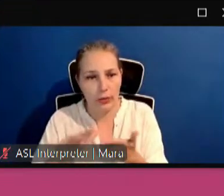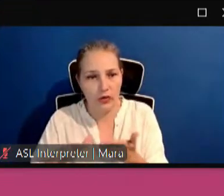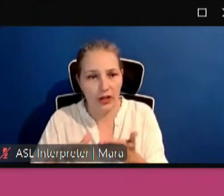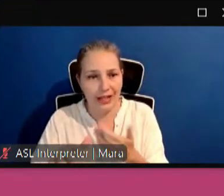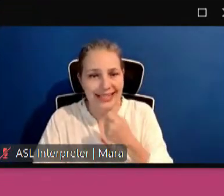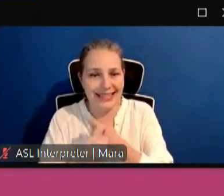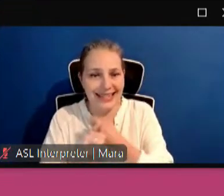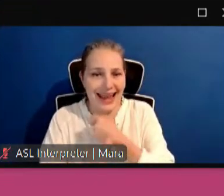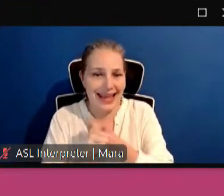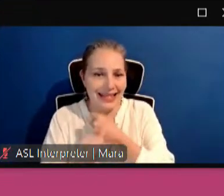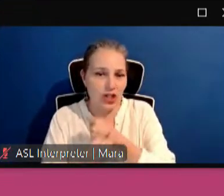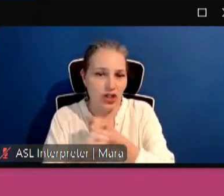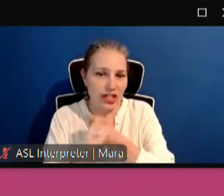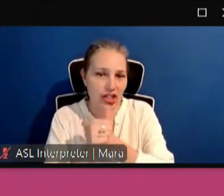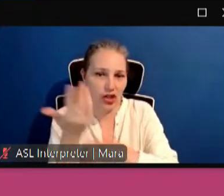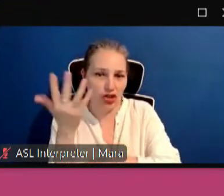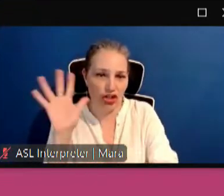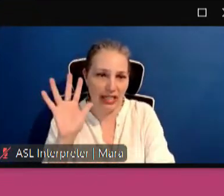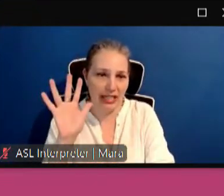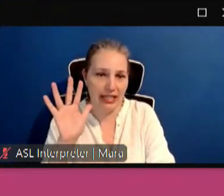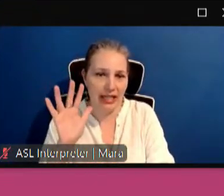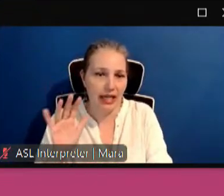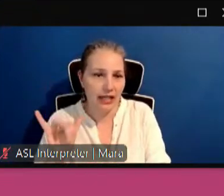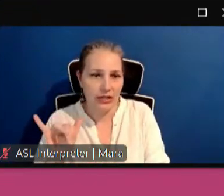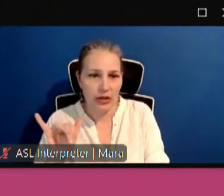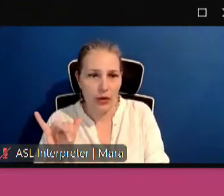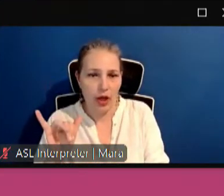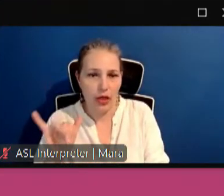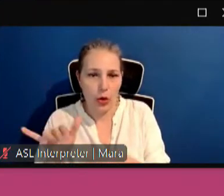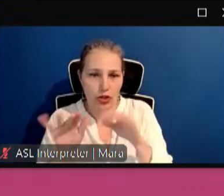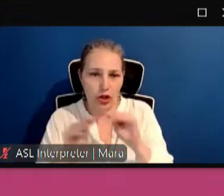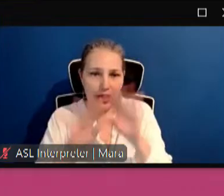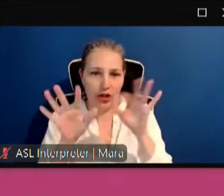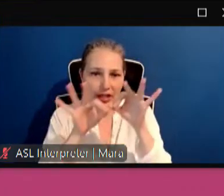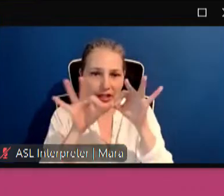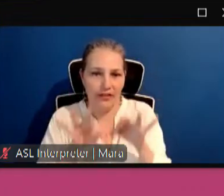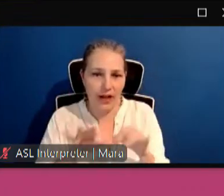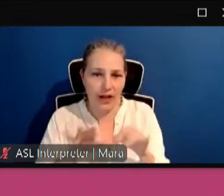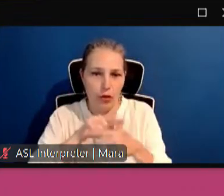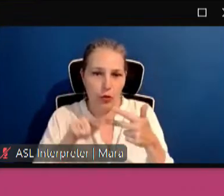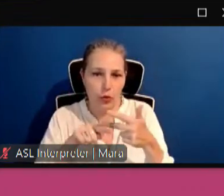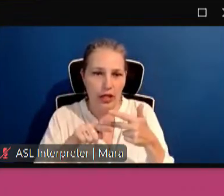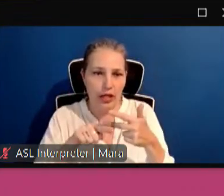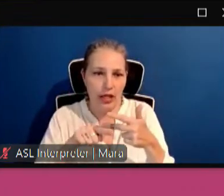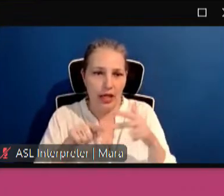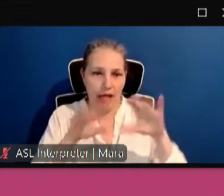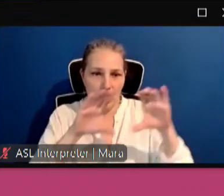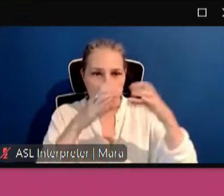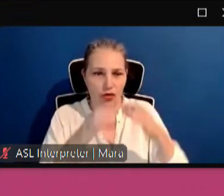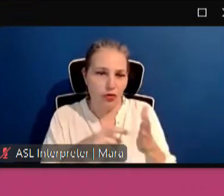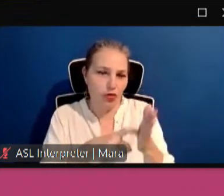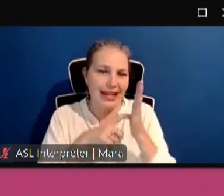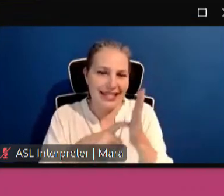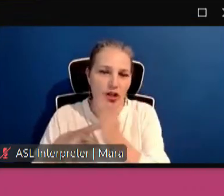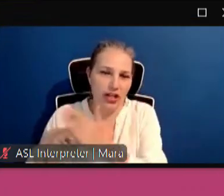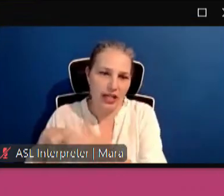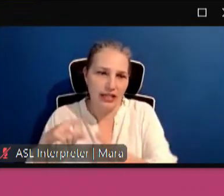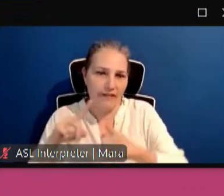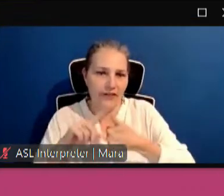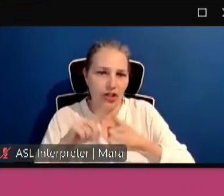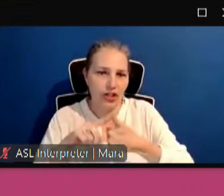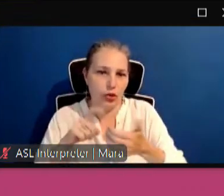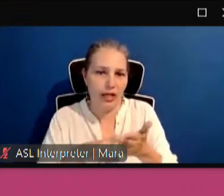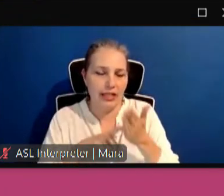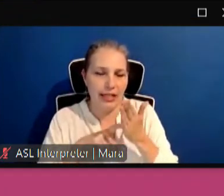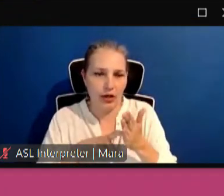trees. And so those are very clearly defined with the 3 categories or 3 criteria. So first